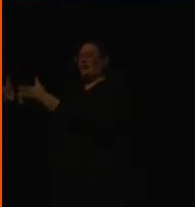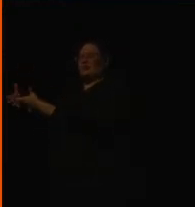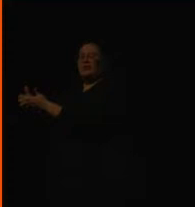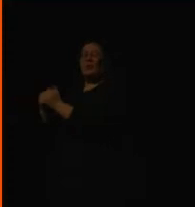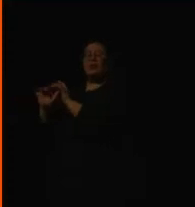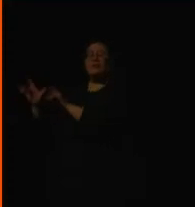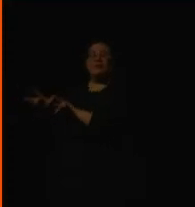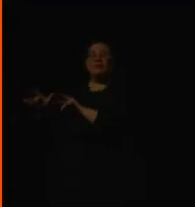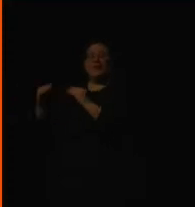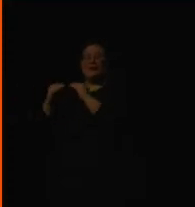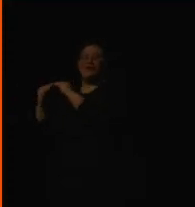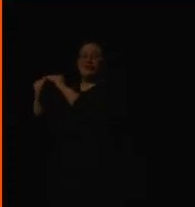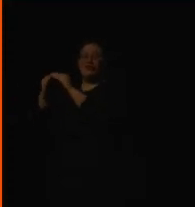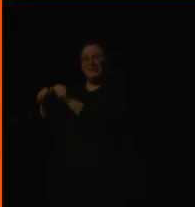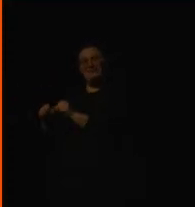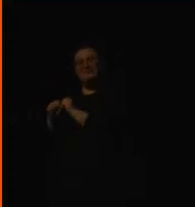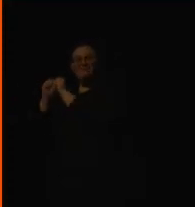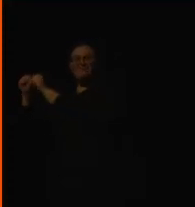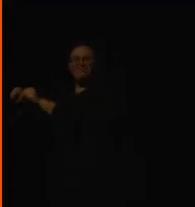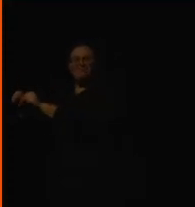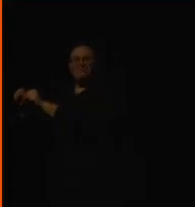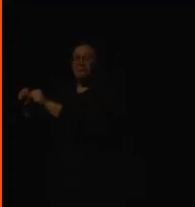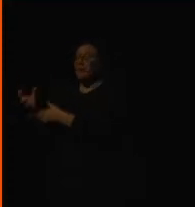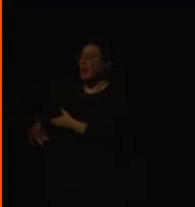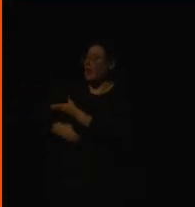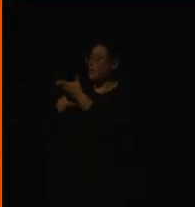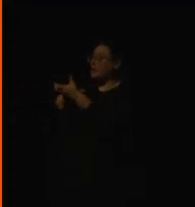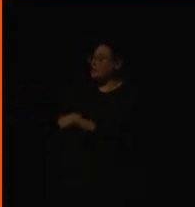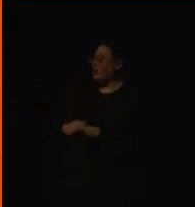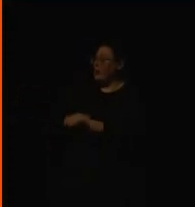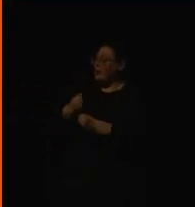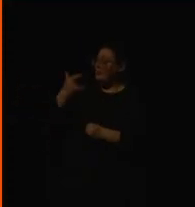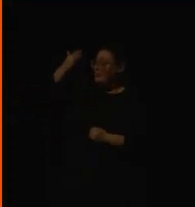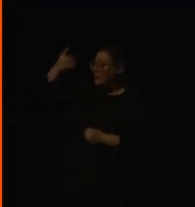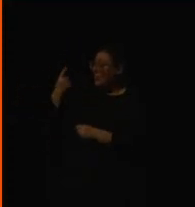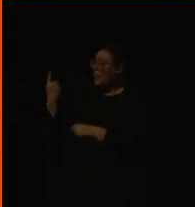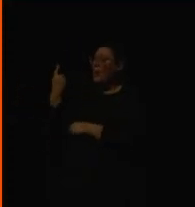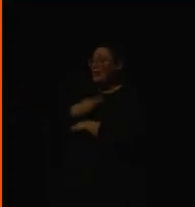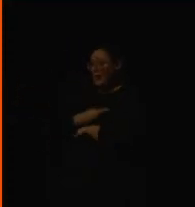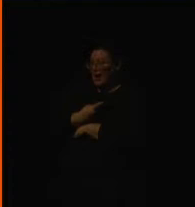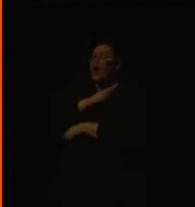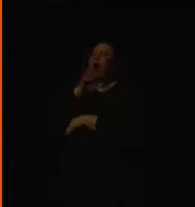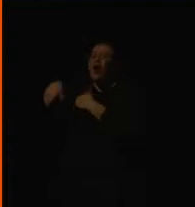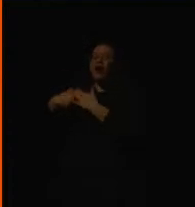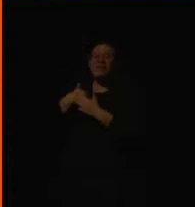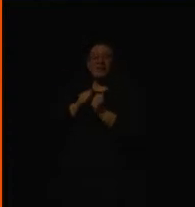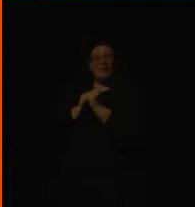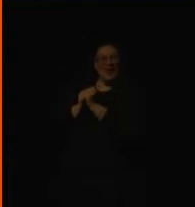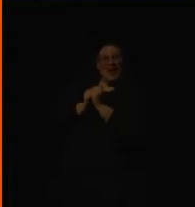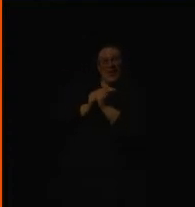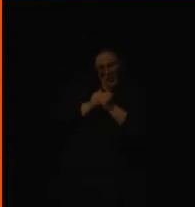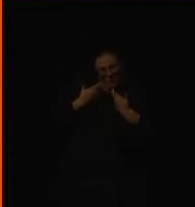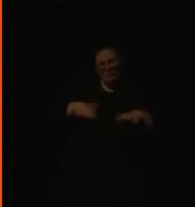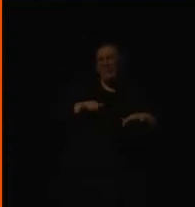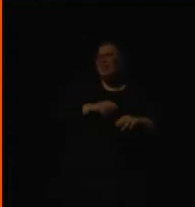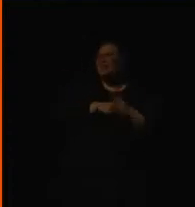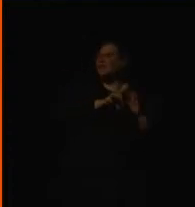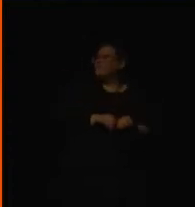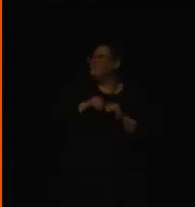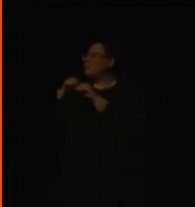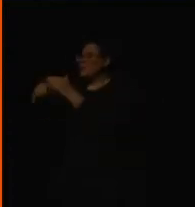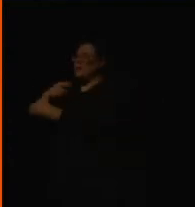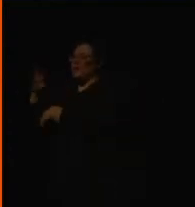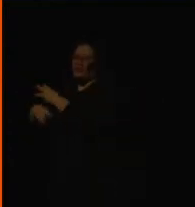reign. And trust that one day soon, we're all going to live there together. But keep the faith. Thank